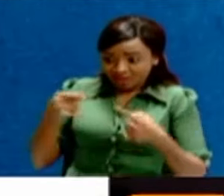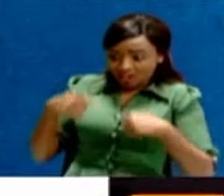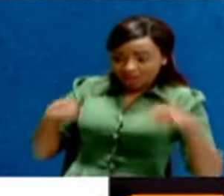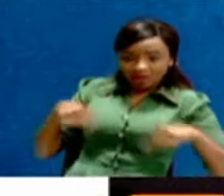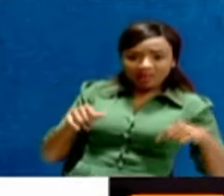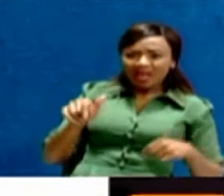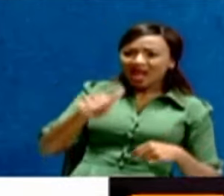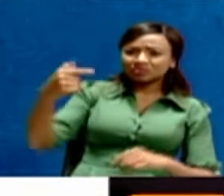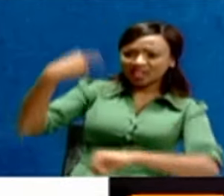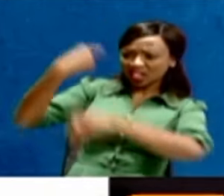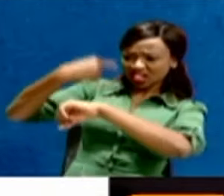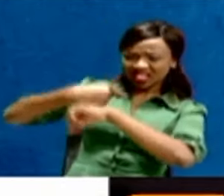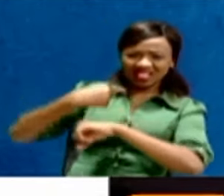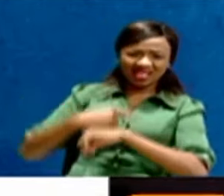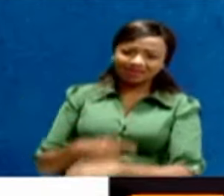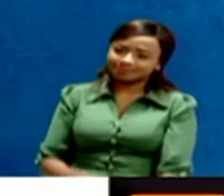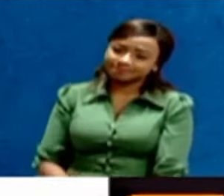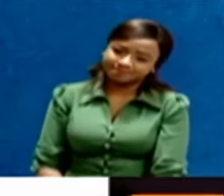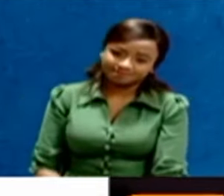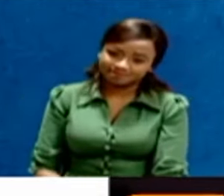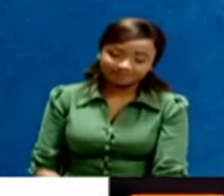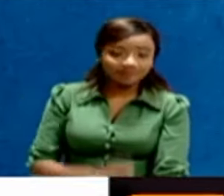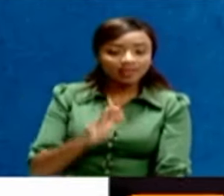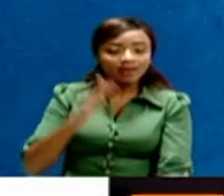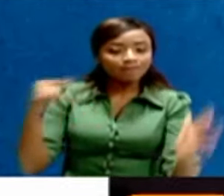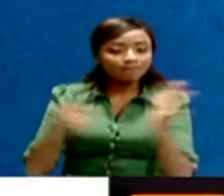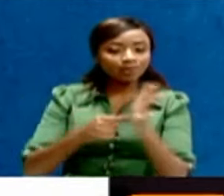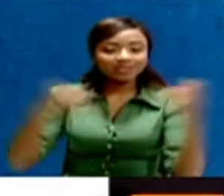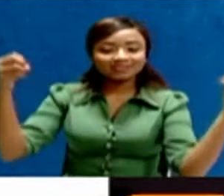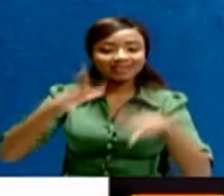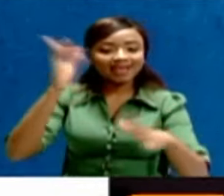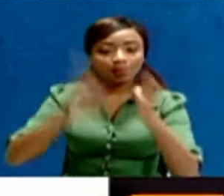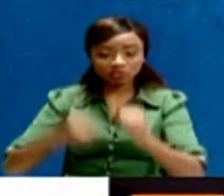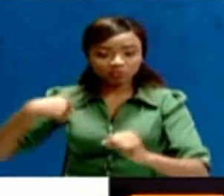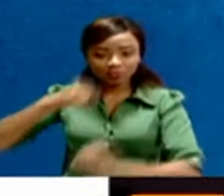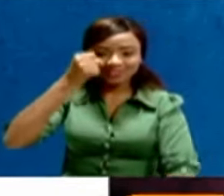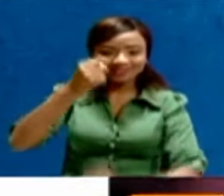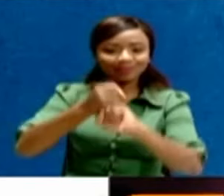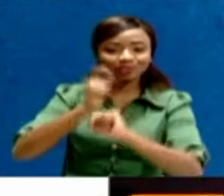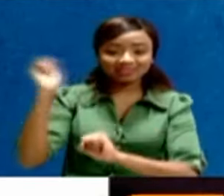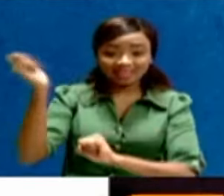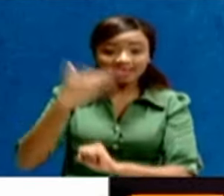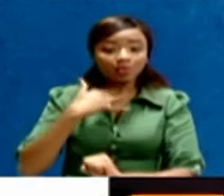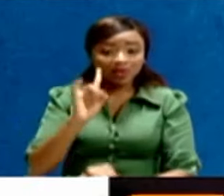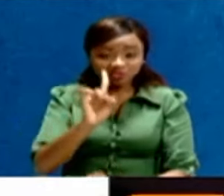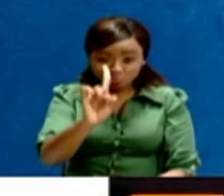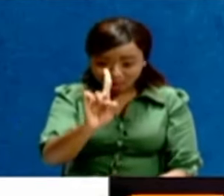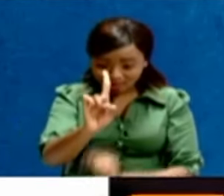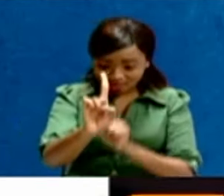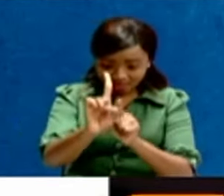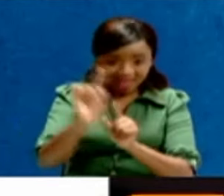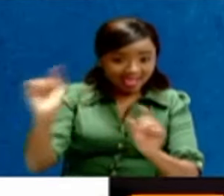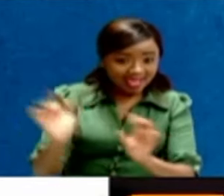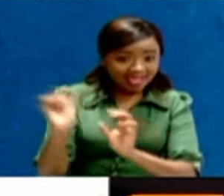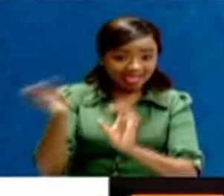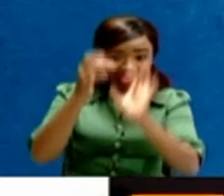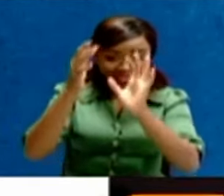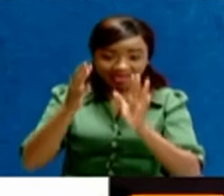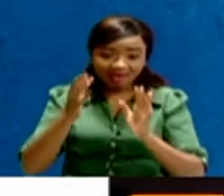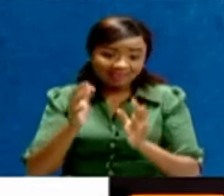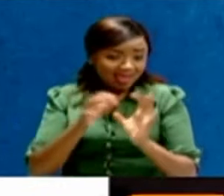controlled from outside parliament. The truth of the matter is that we stood for Kenya. We want one Kenya which is united. Counties have